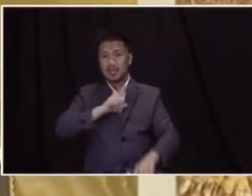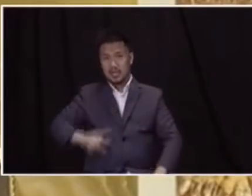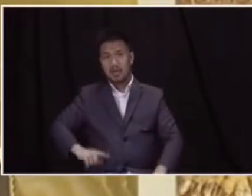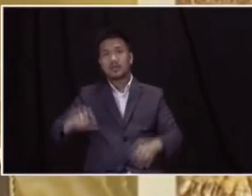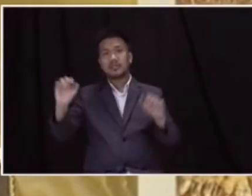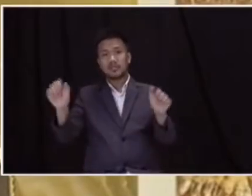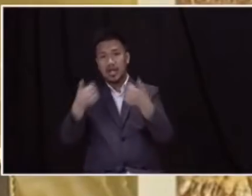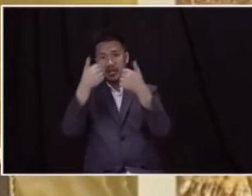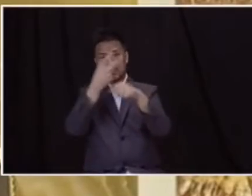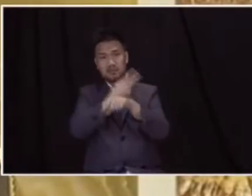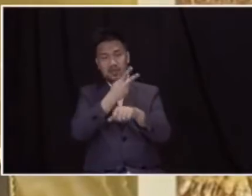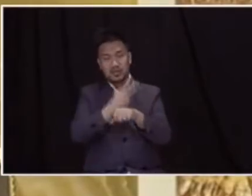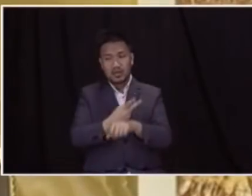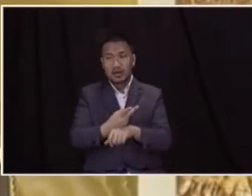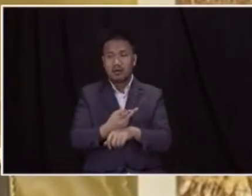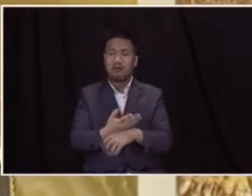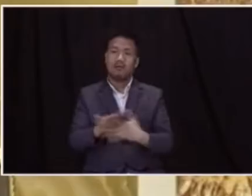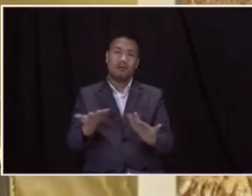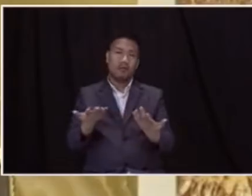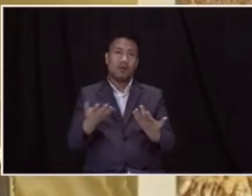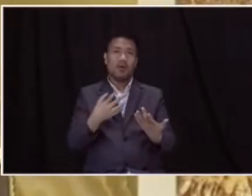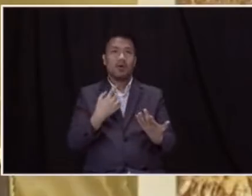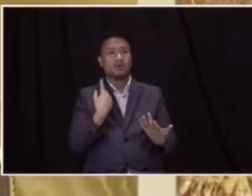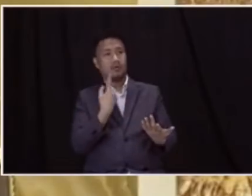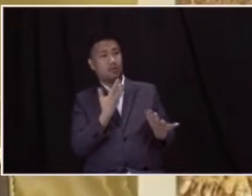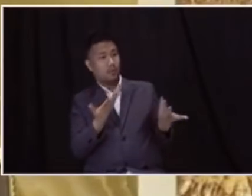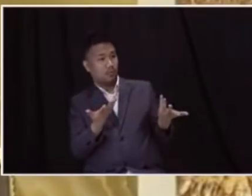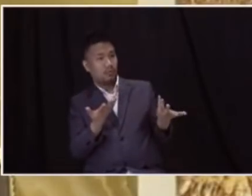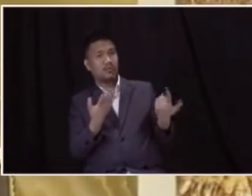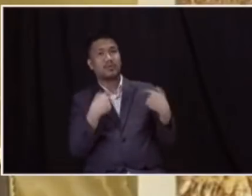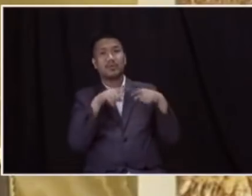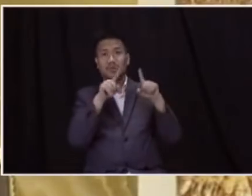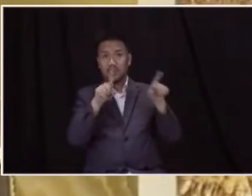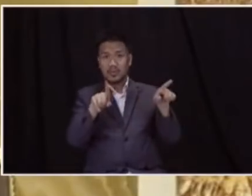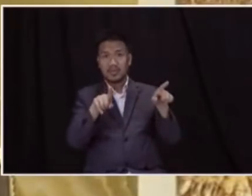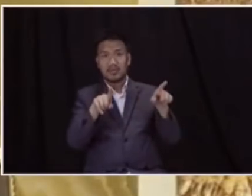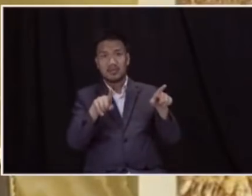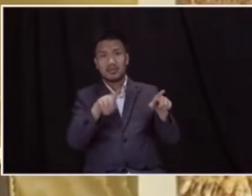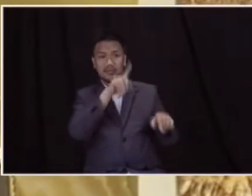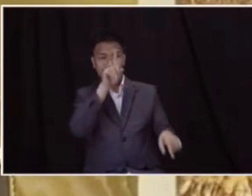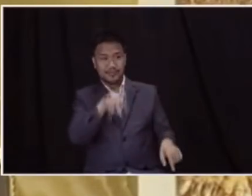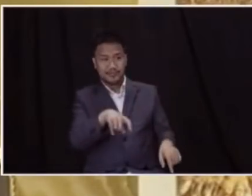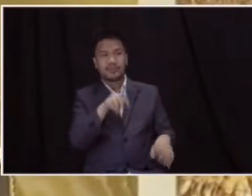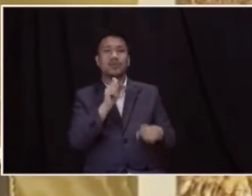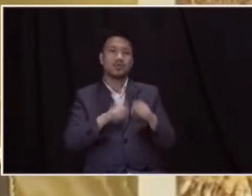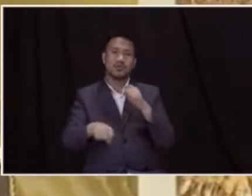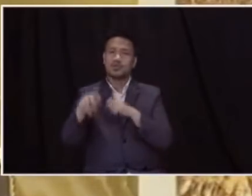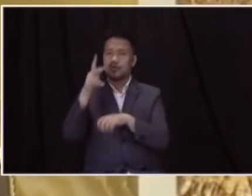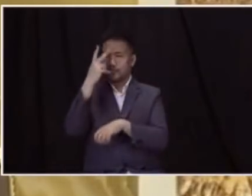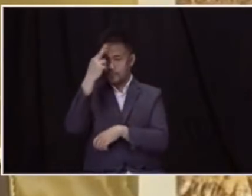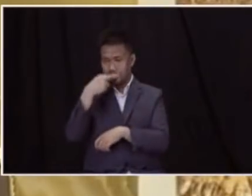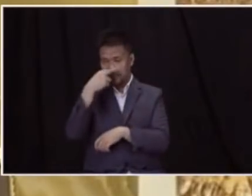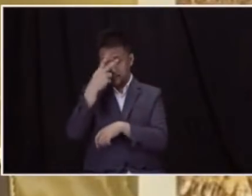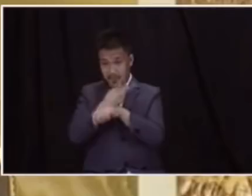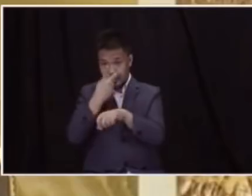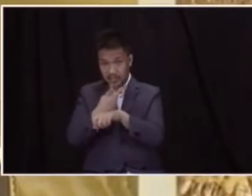him, "Quo vadis? Where are you going?" So he went back to